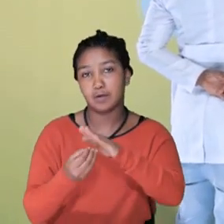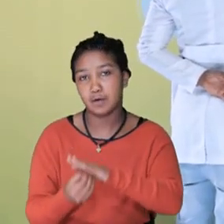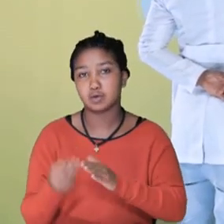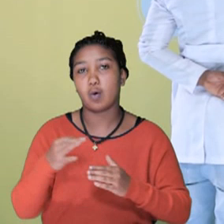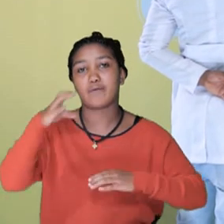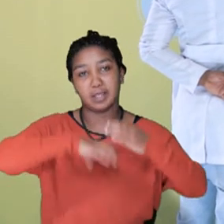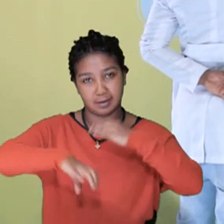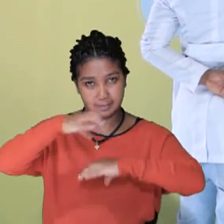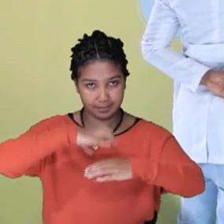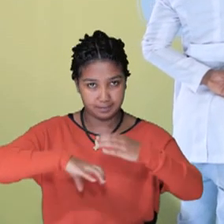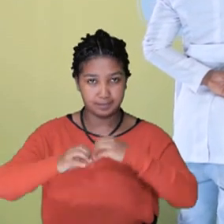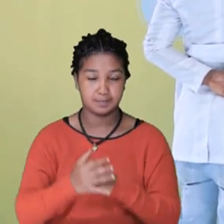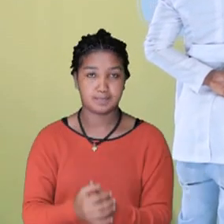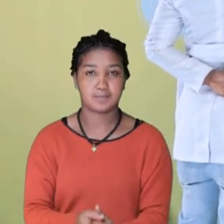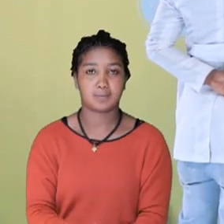of heat.